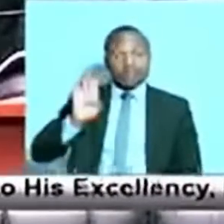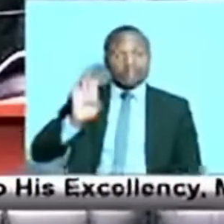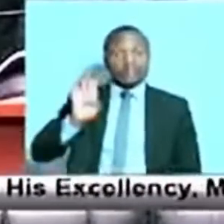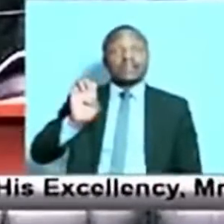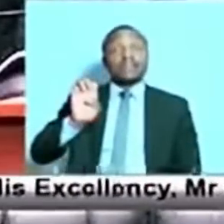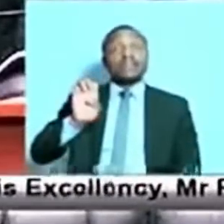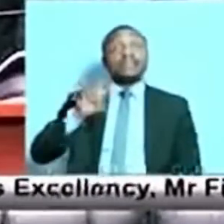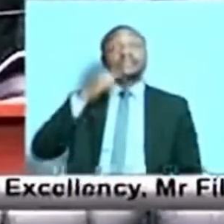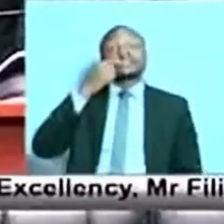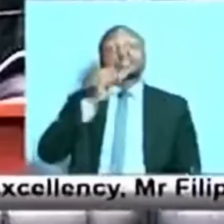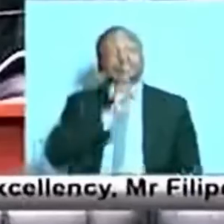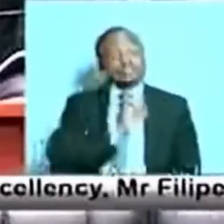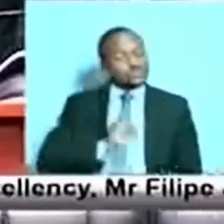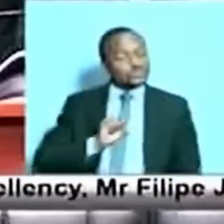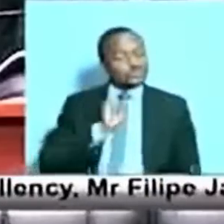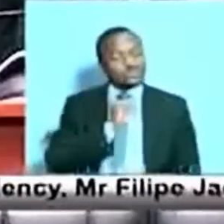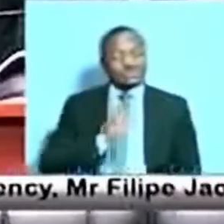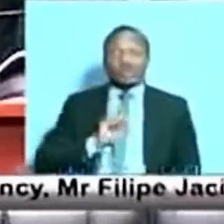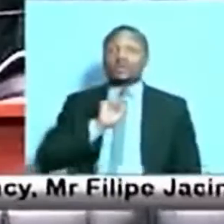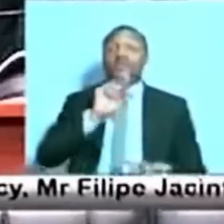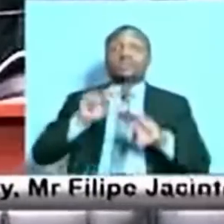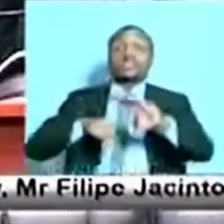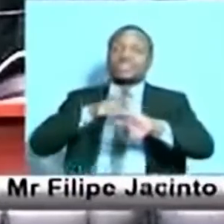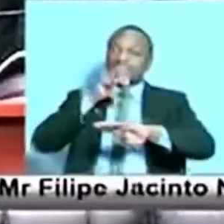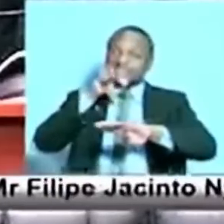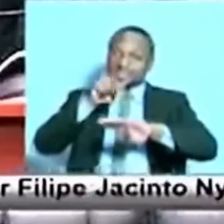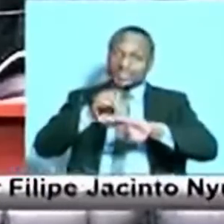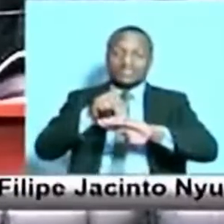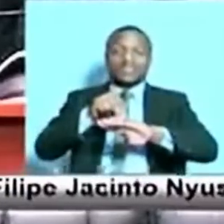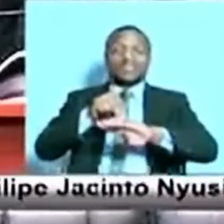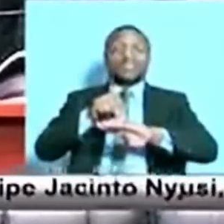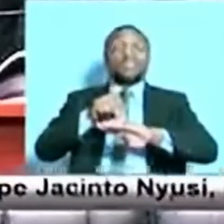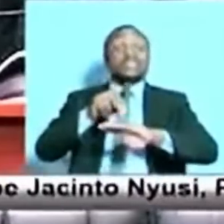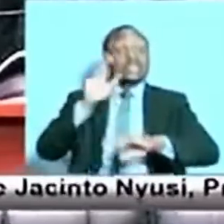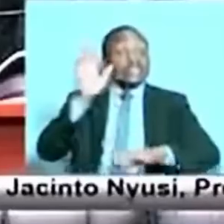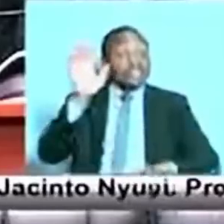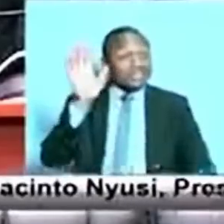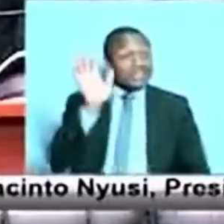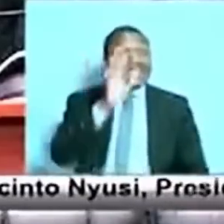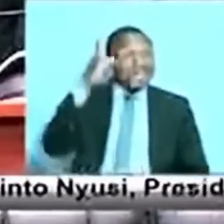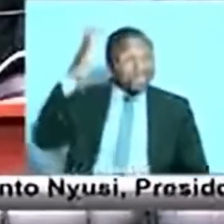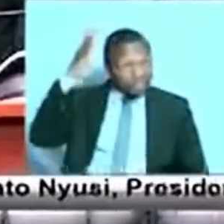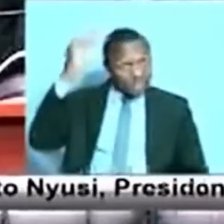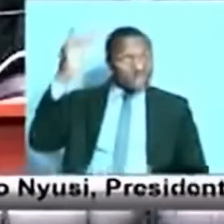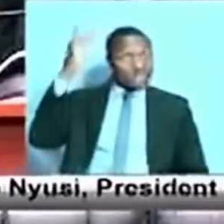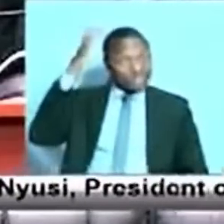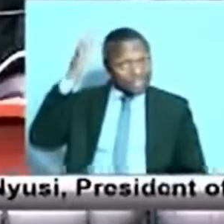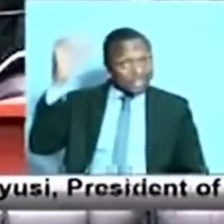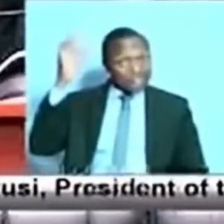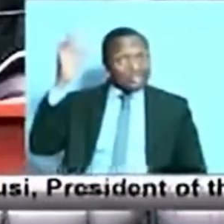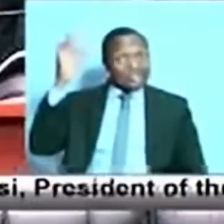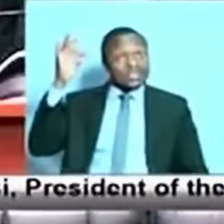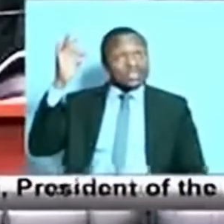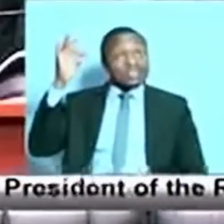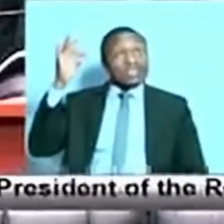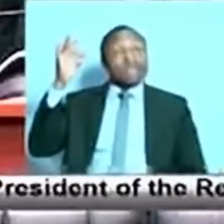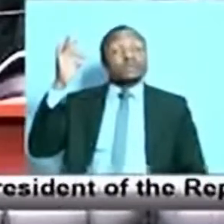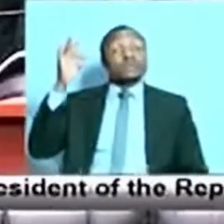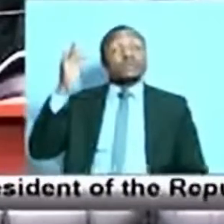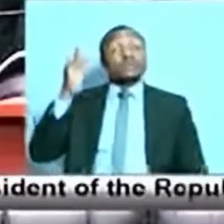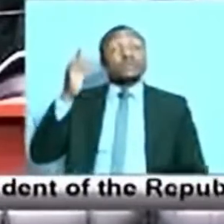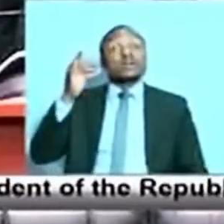apologizing to the nation that their cadres brutalized the